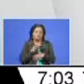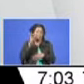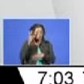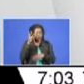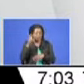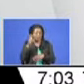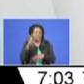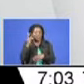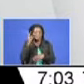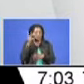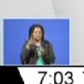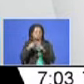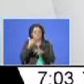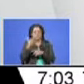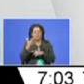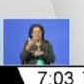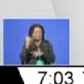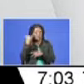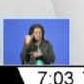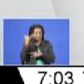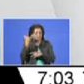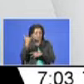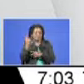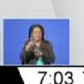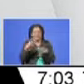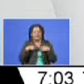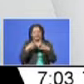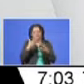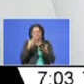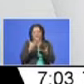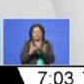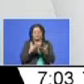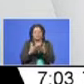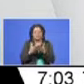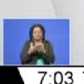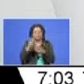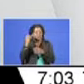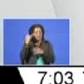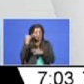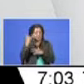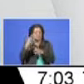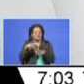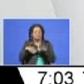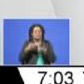suggestions, and they may come forth with very good suggestions in terms of moving the government forward.